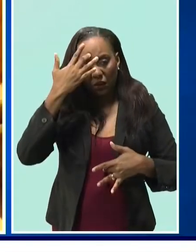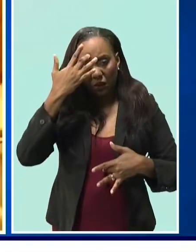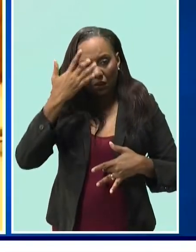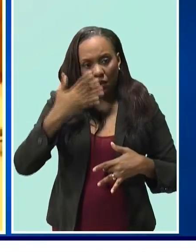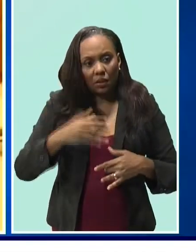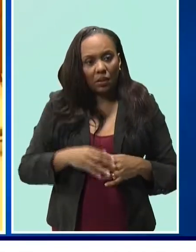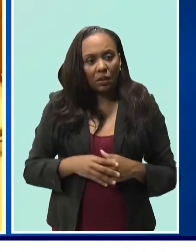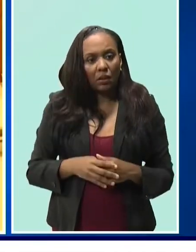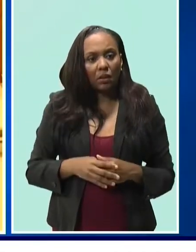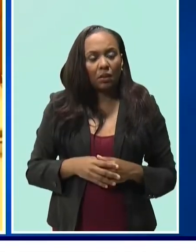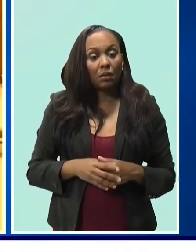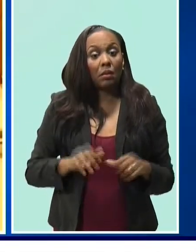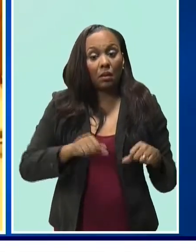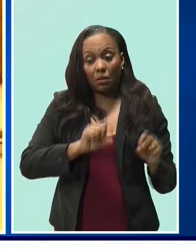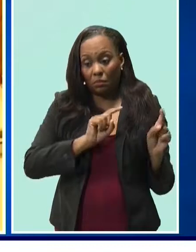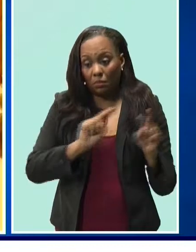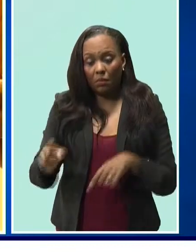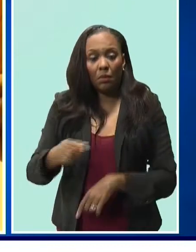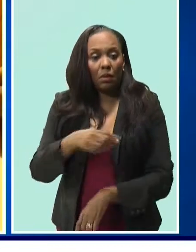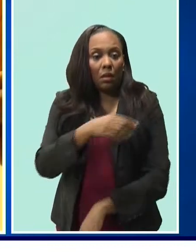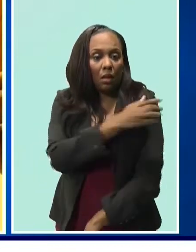either polyclinic